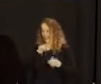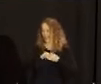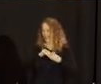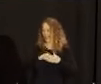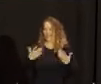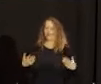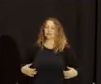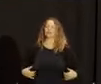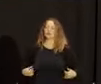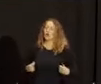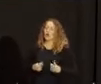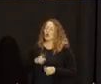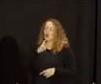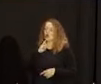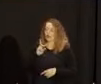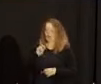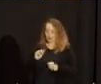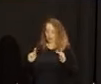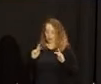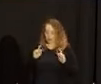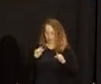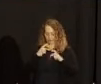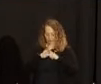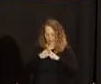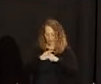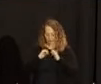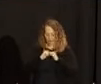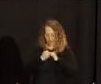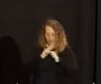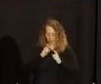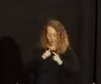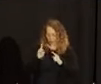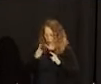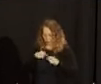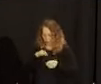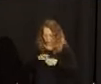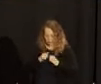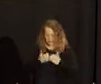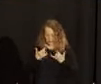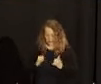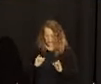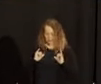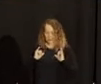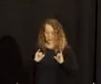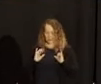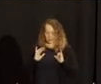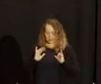real struggle for disabled people to figure out how, when, and where we could vote while still